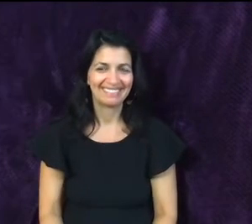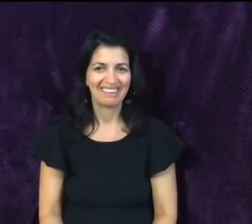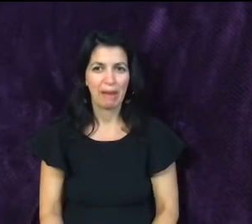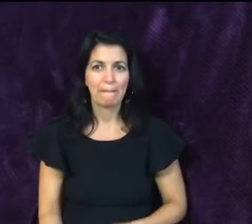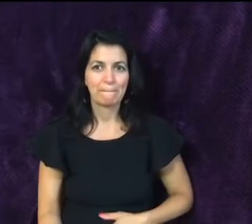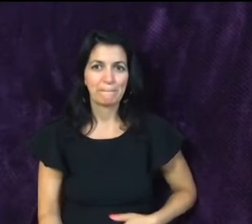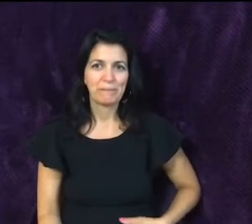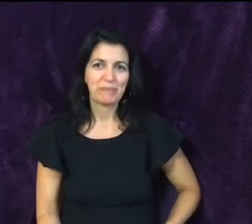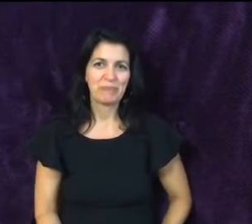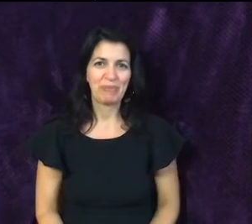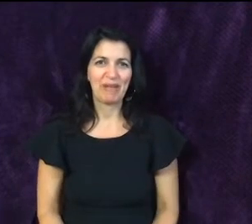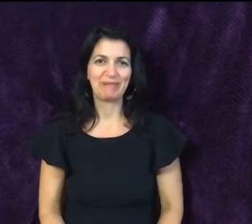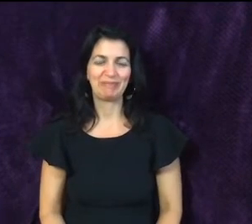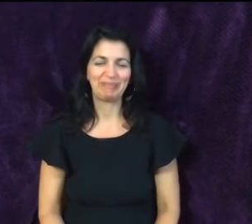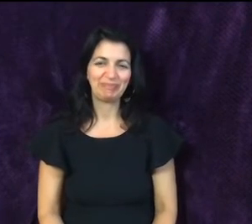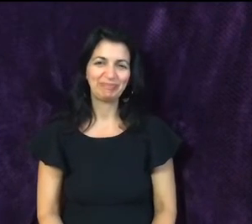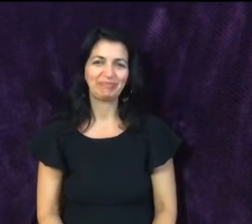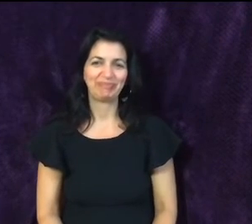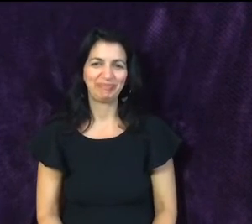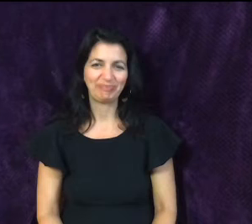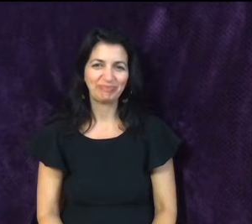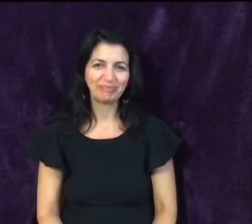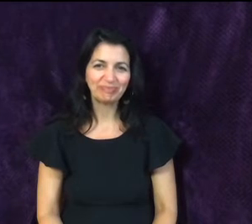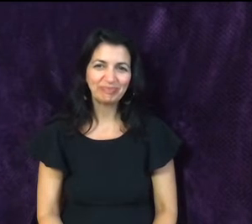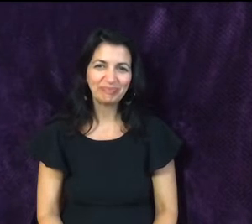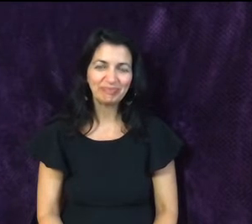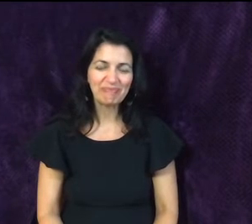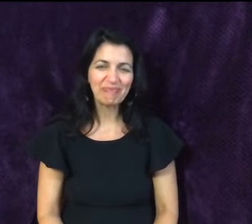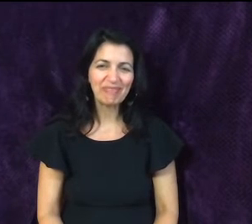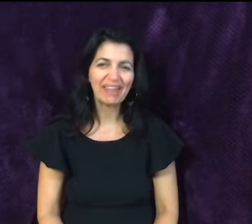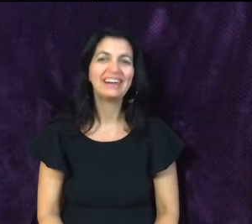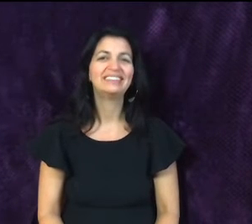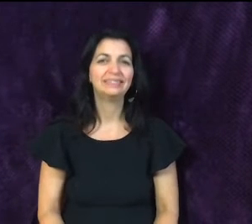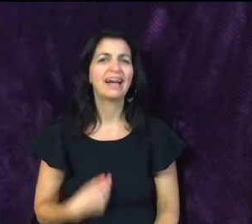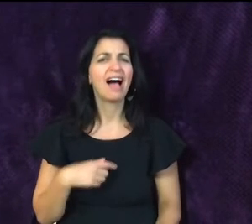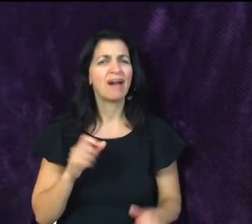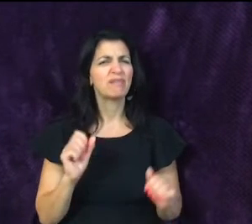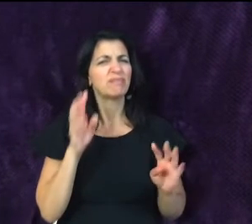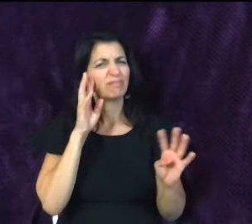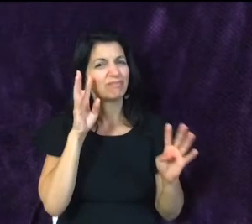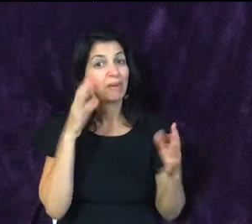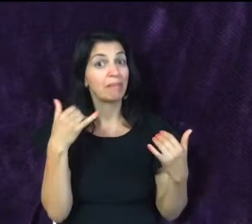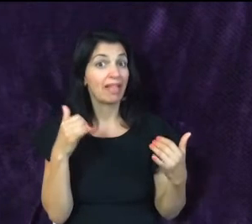And I'm going to play and see how many sounds I can come up with.